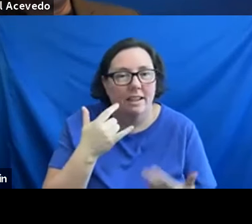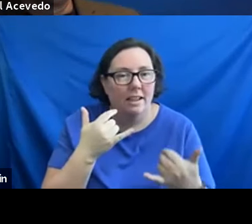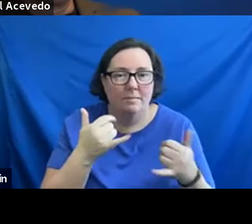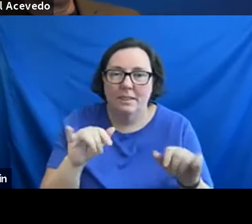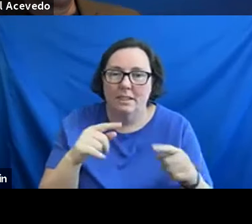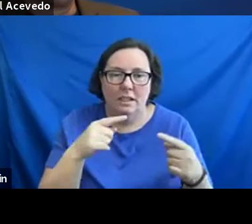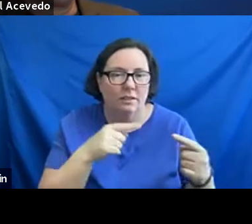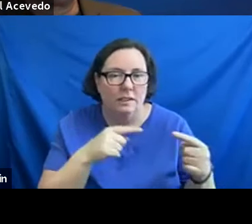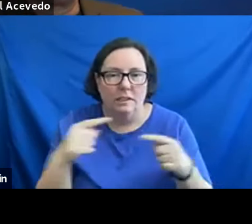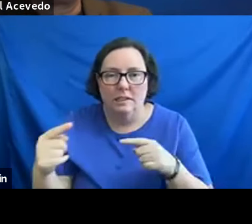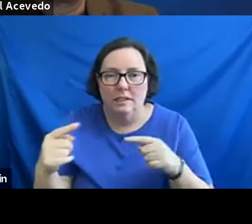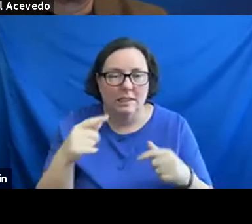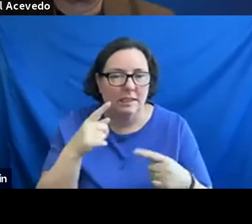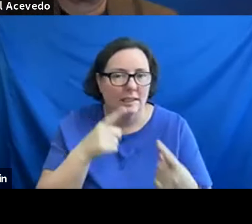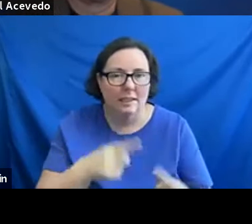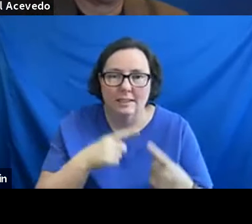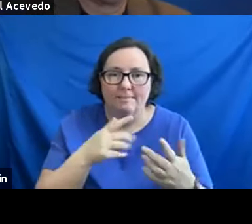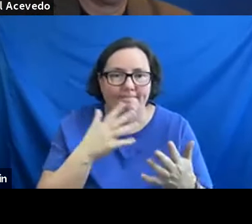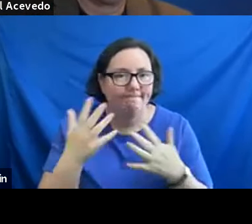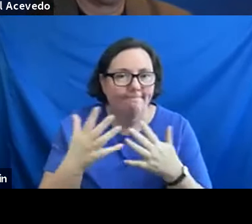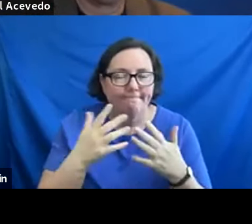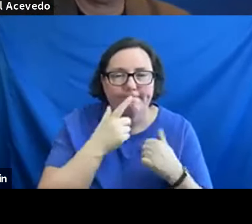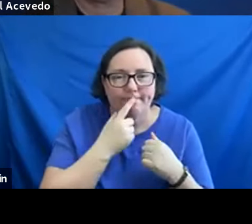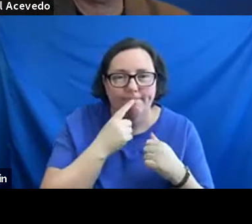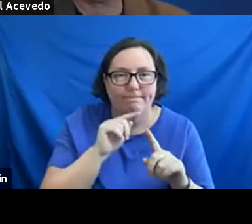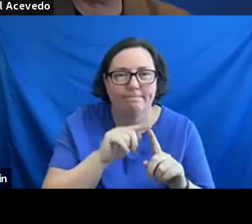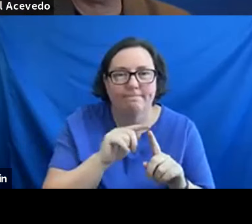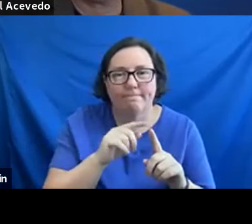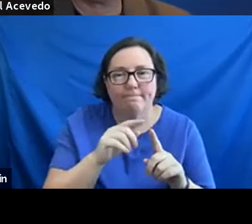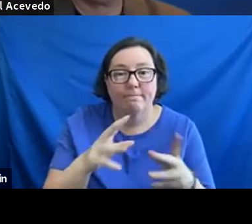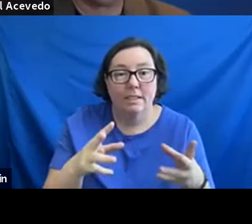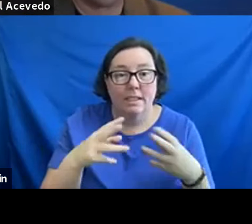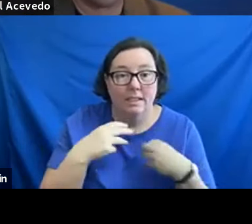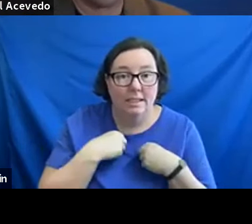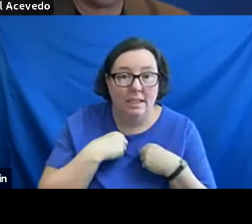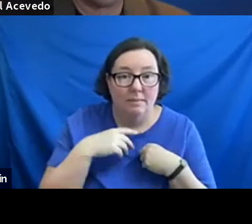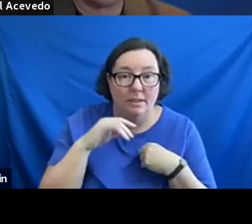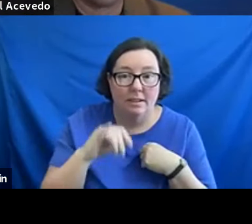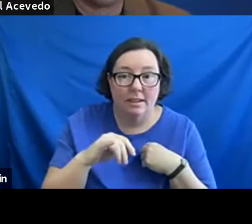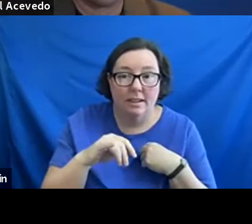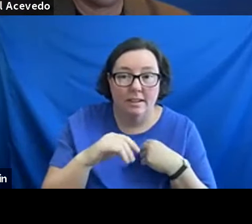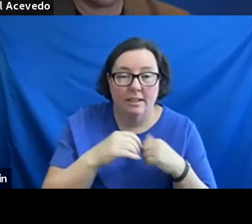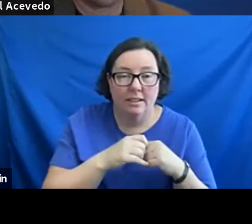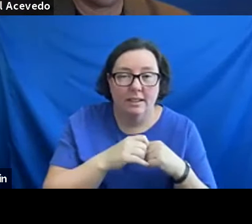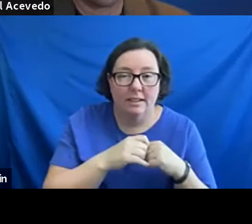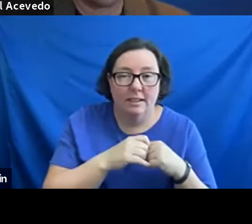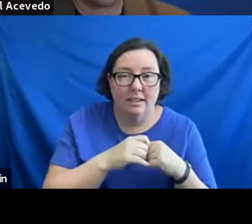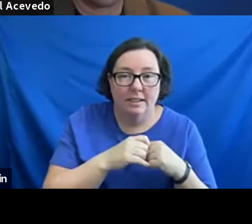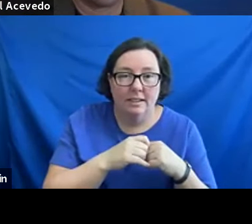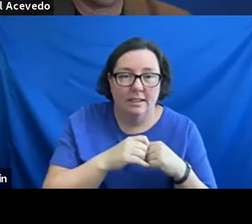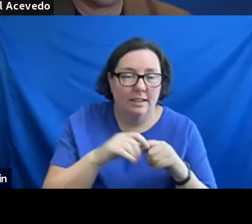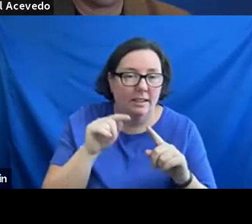with is, I guess, accepting that. I mean, the very nature